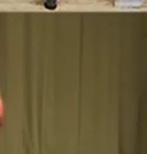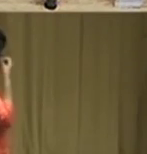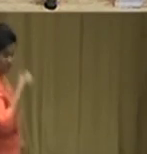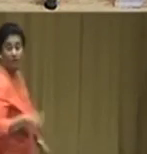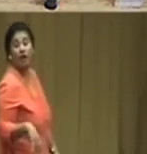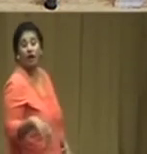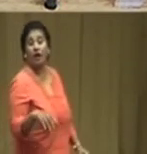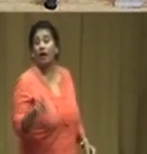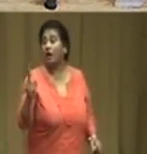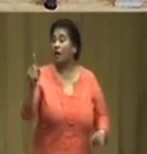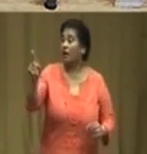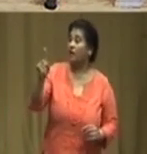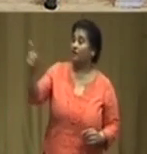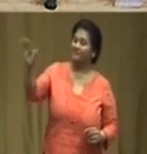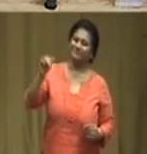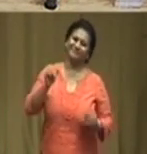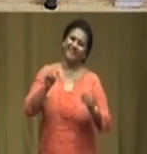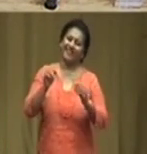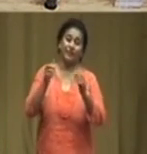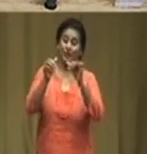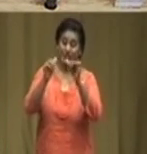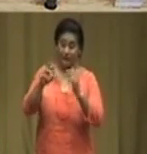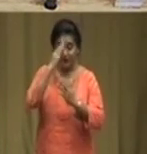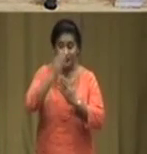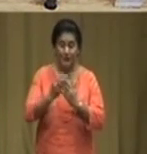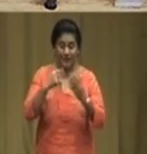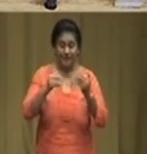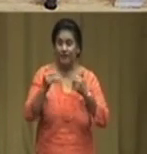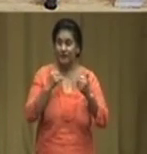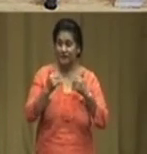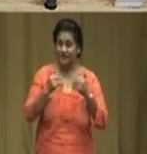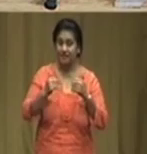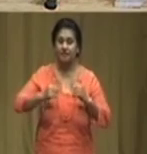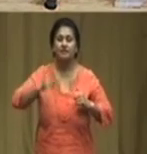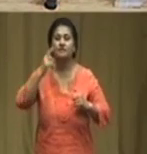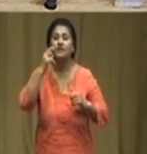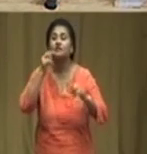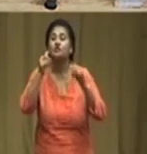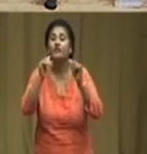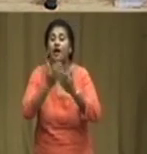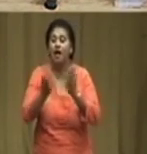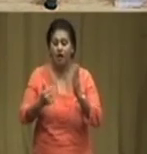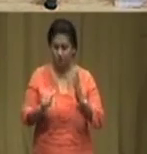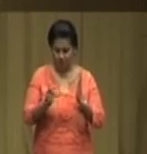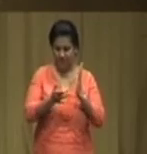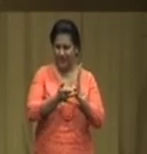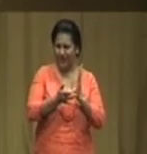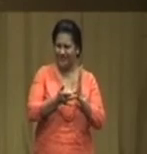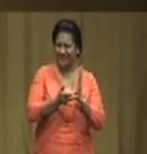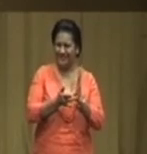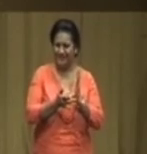our students become independent learners. It's very interesting to hear your perspective on that, as how the use of the technologies, and particularly the